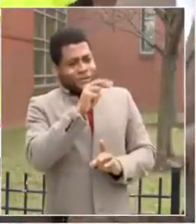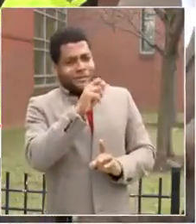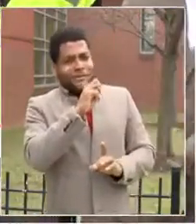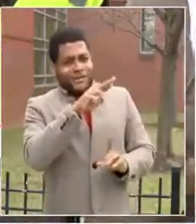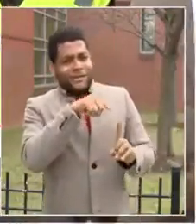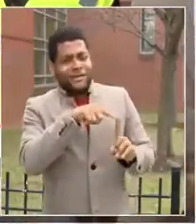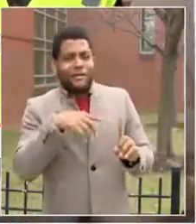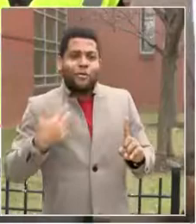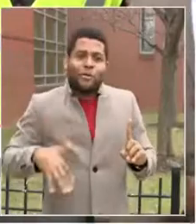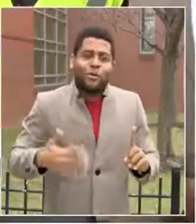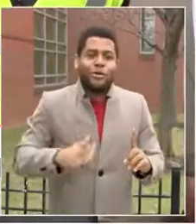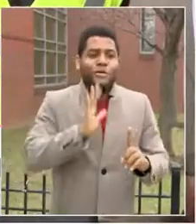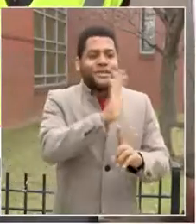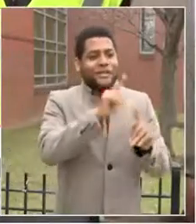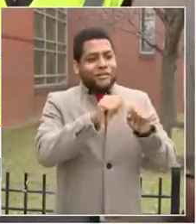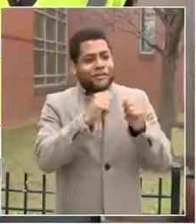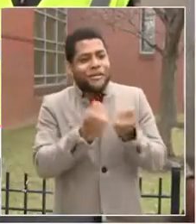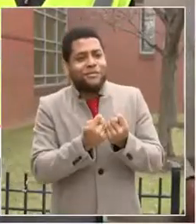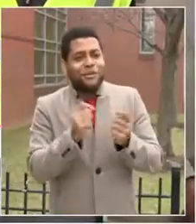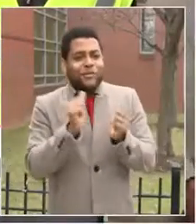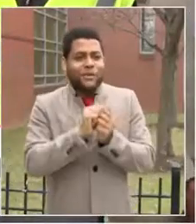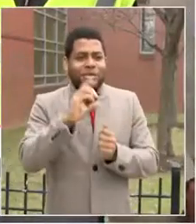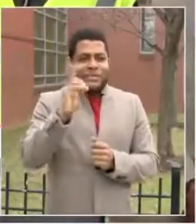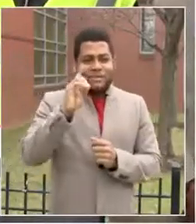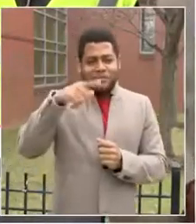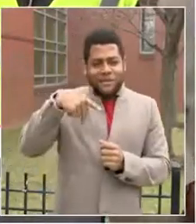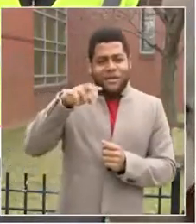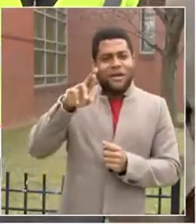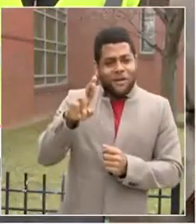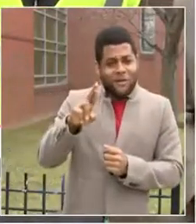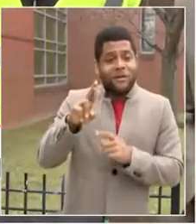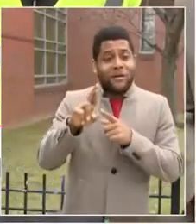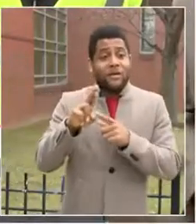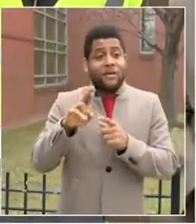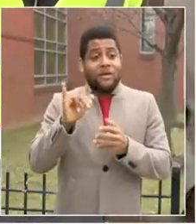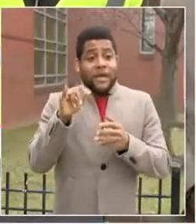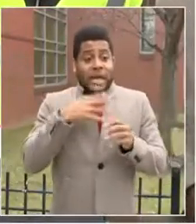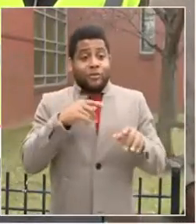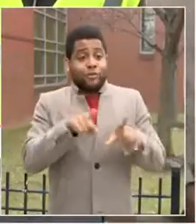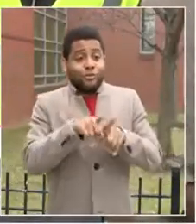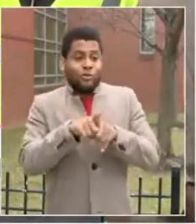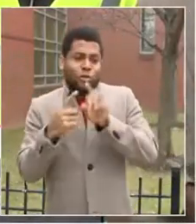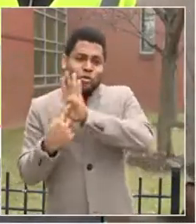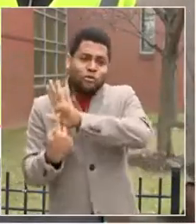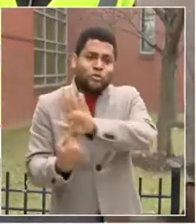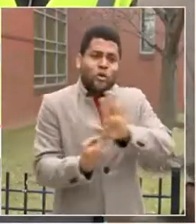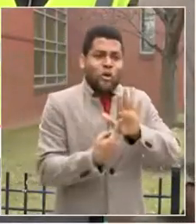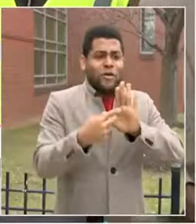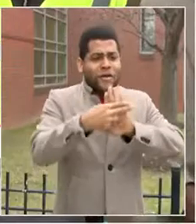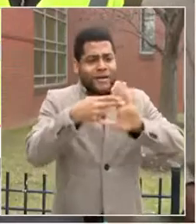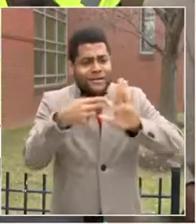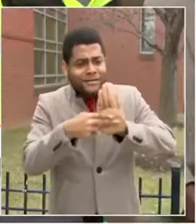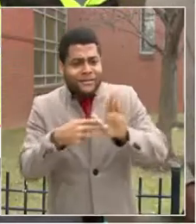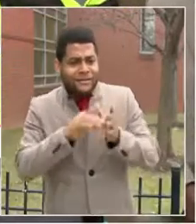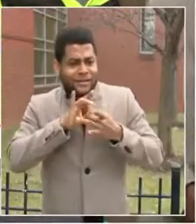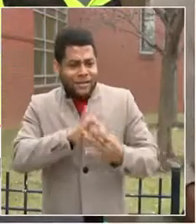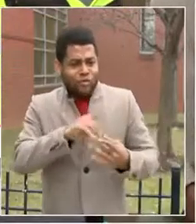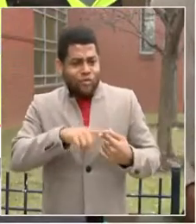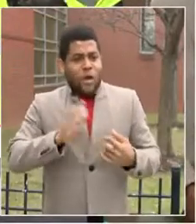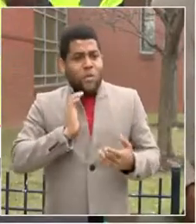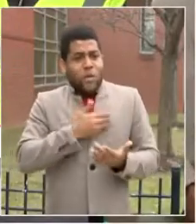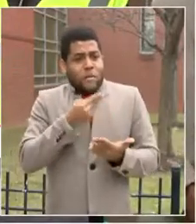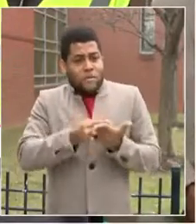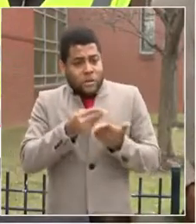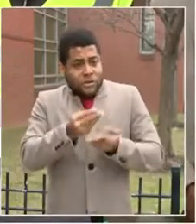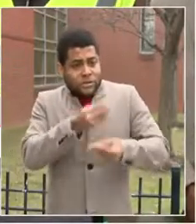of recreators at DPR, to also highlight investments in this budget for recreation for all. And